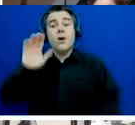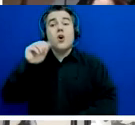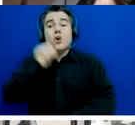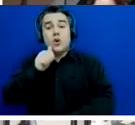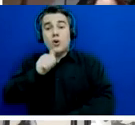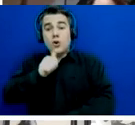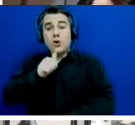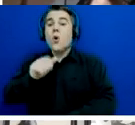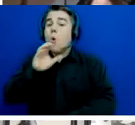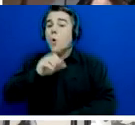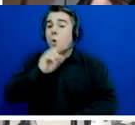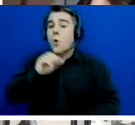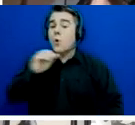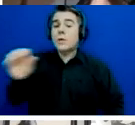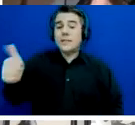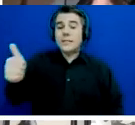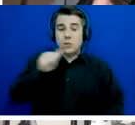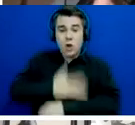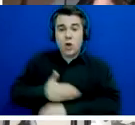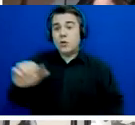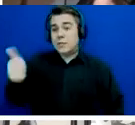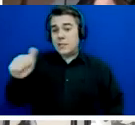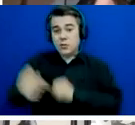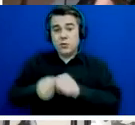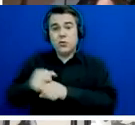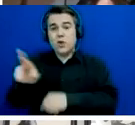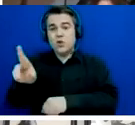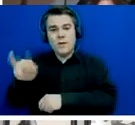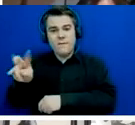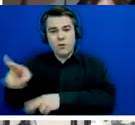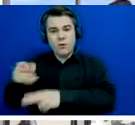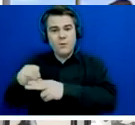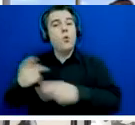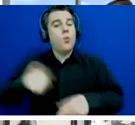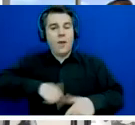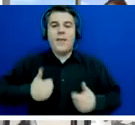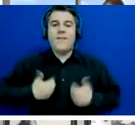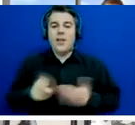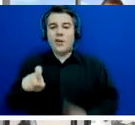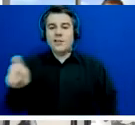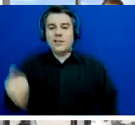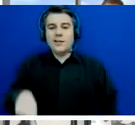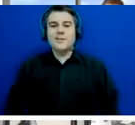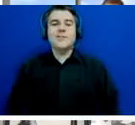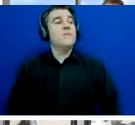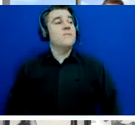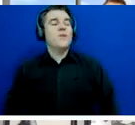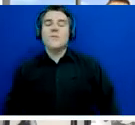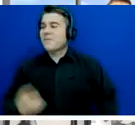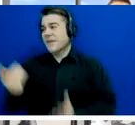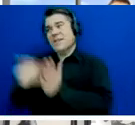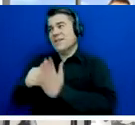River. And my husband and I, with River, all live here in Dallas, Texas. Thanks. Well, yeah, I'm very, very excited for you to be